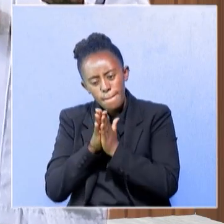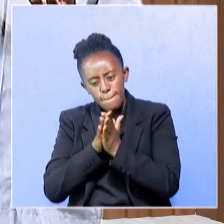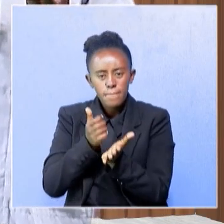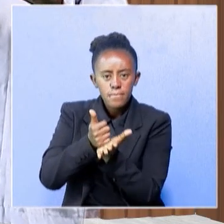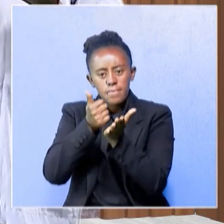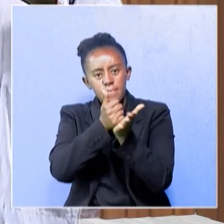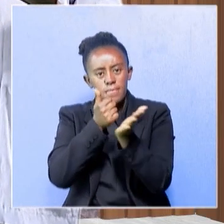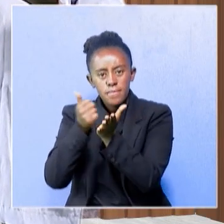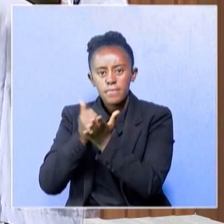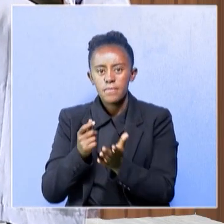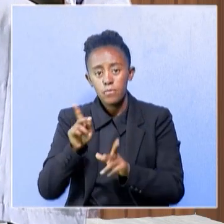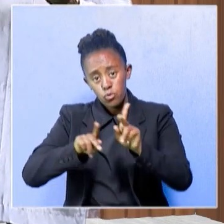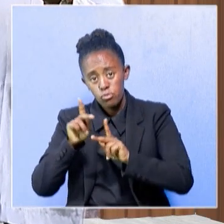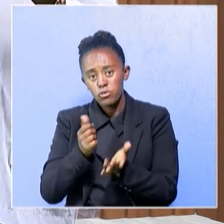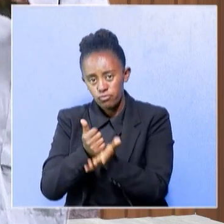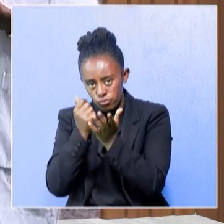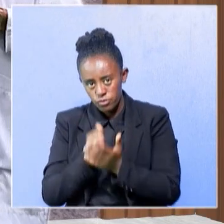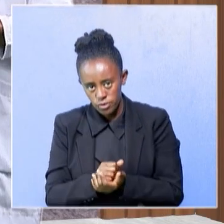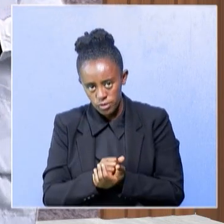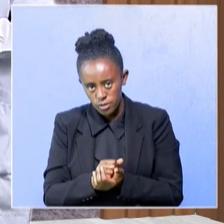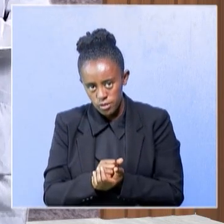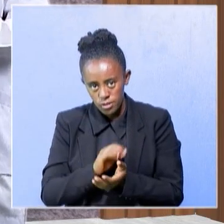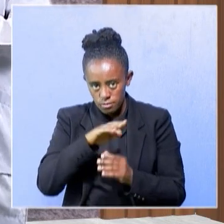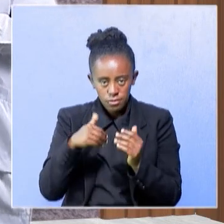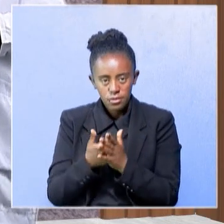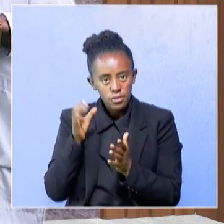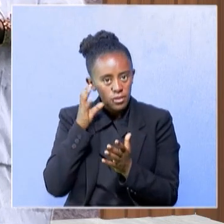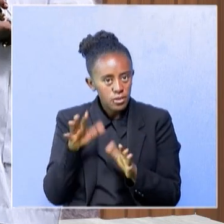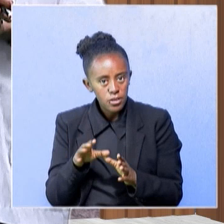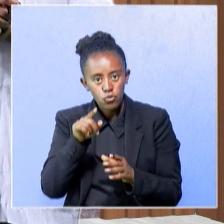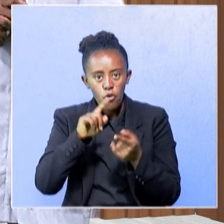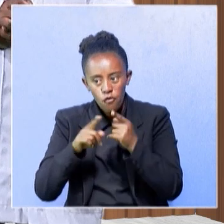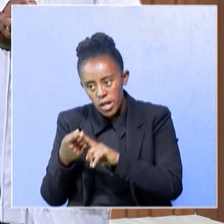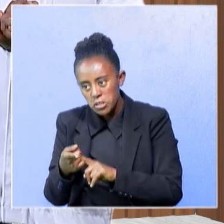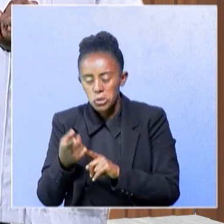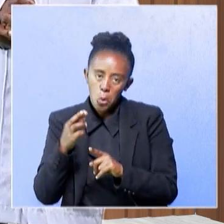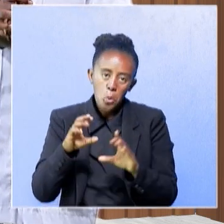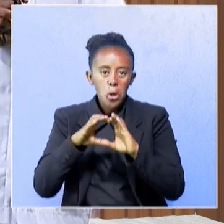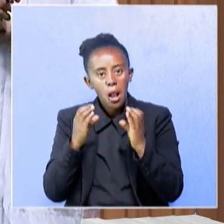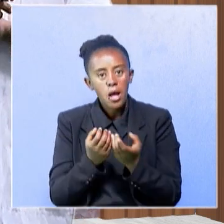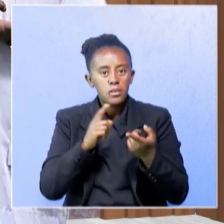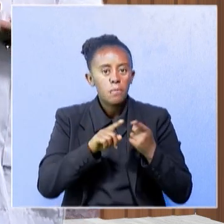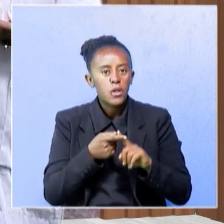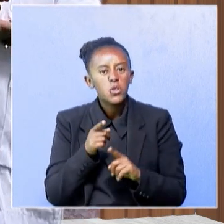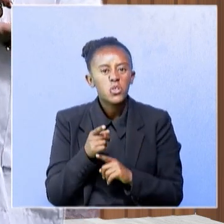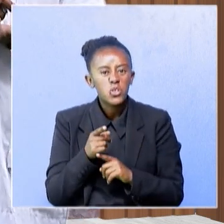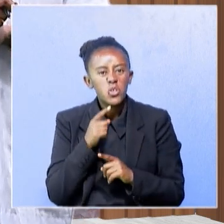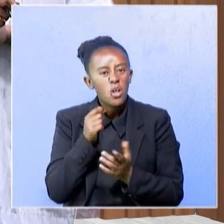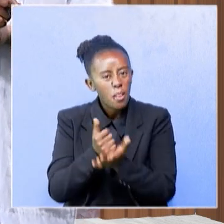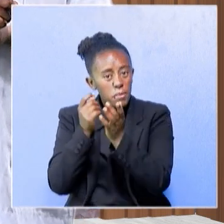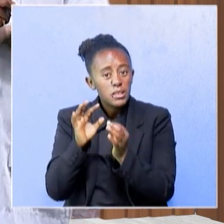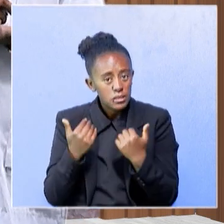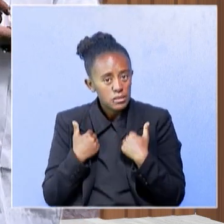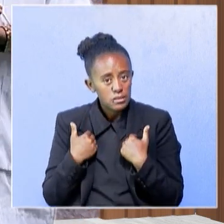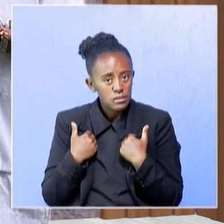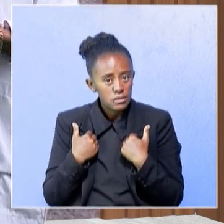of people. Have you ever helped your friends or among your classmates who is helpless? In